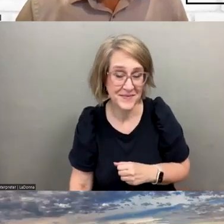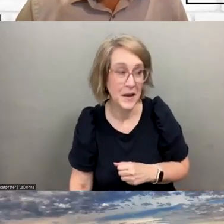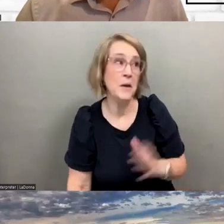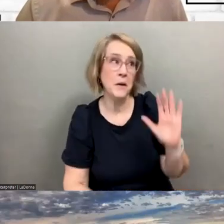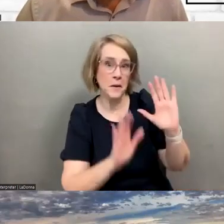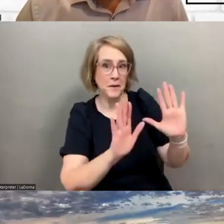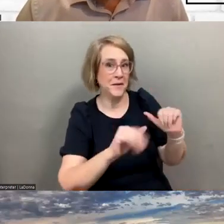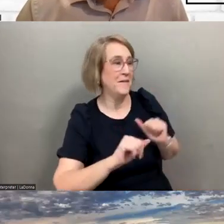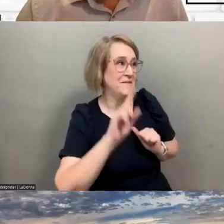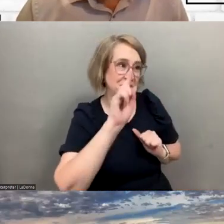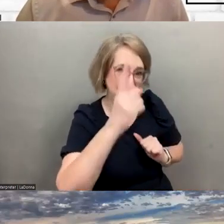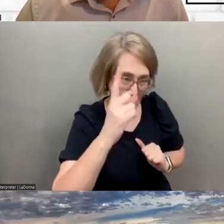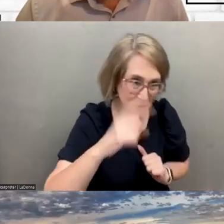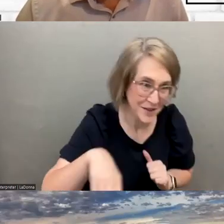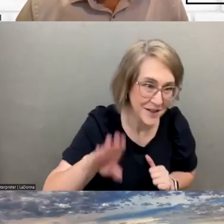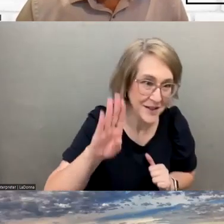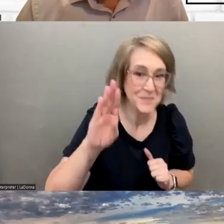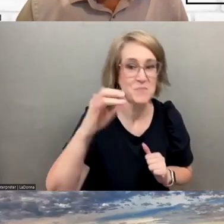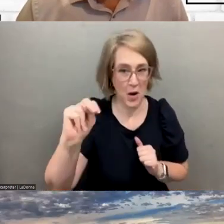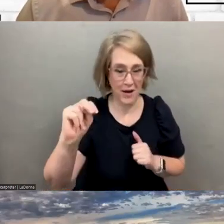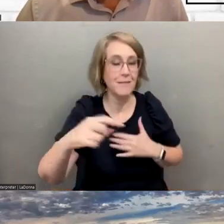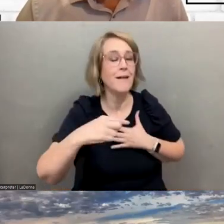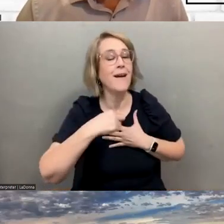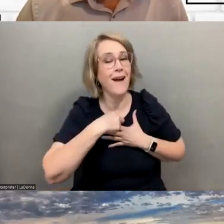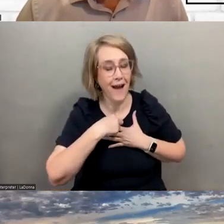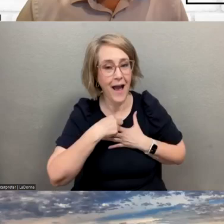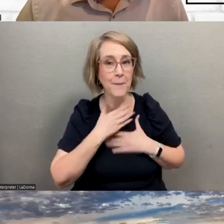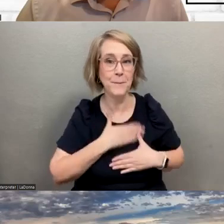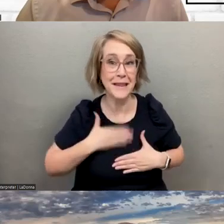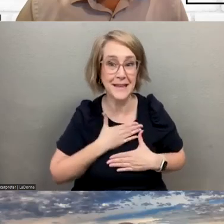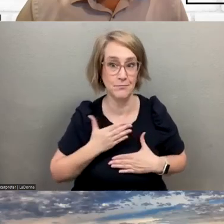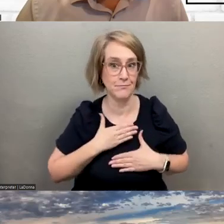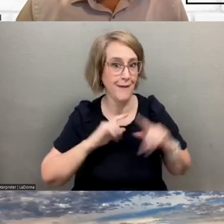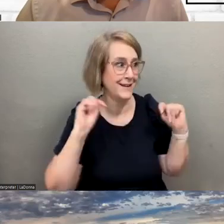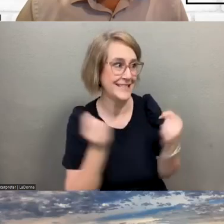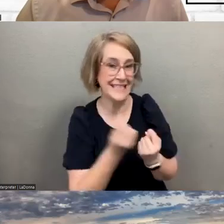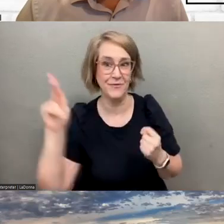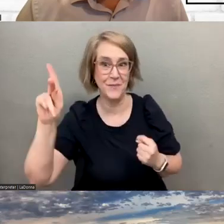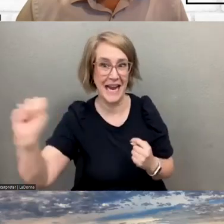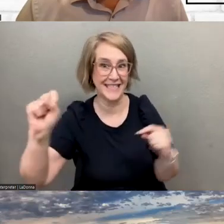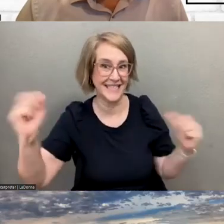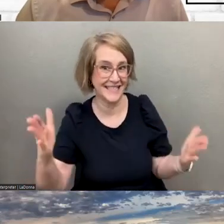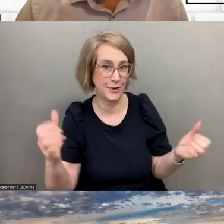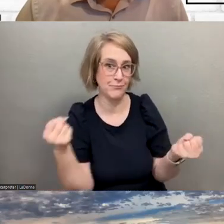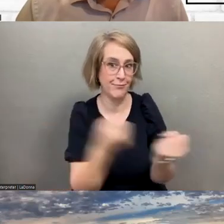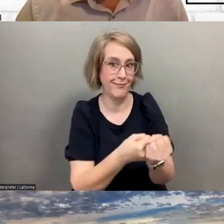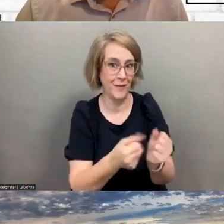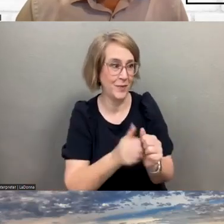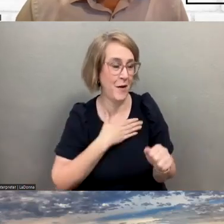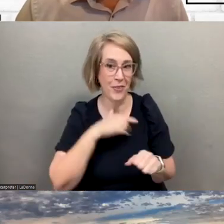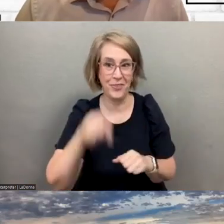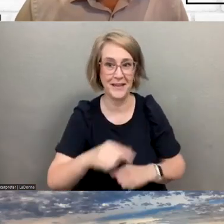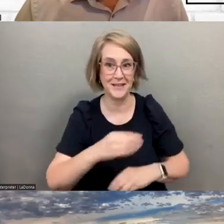like to say, Brian, is I'm pleased to have some team members with me from Kansas on the call. And we've